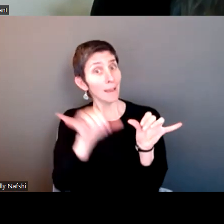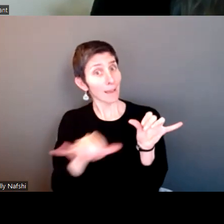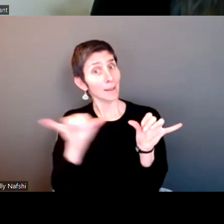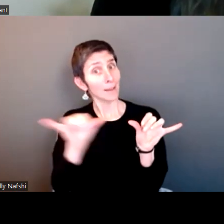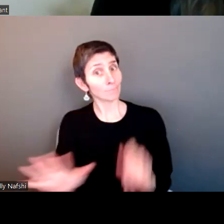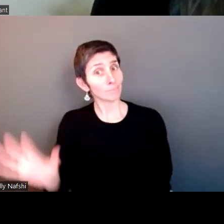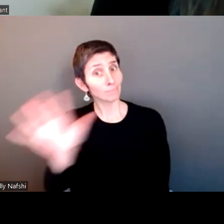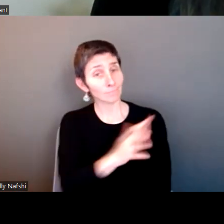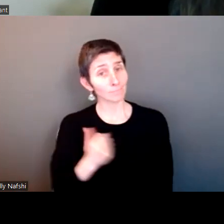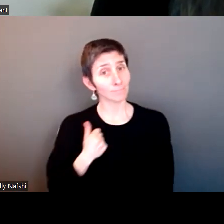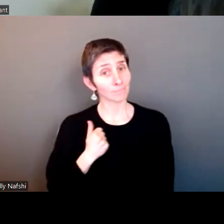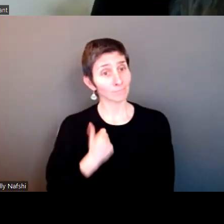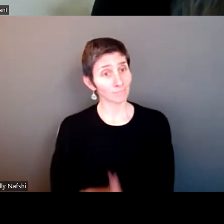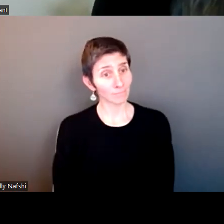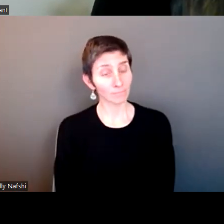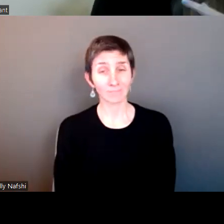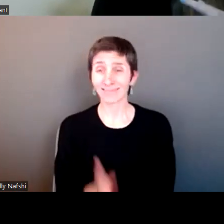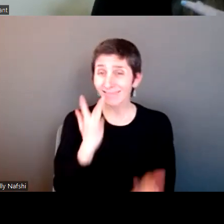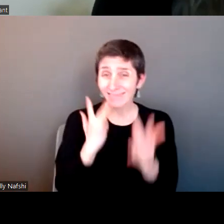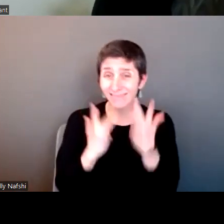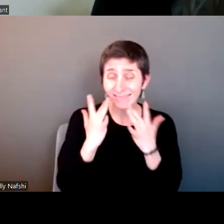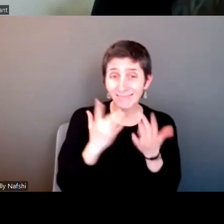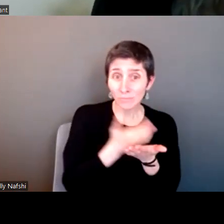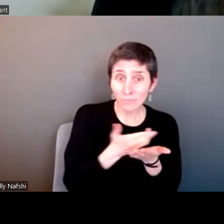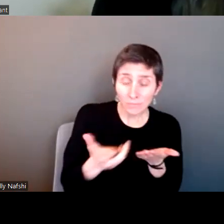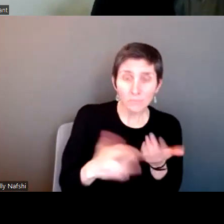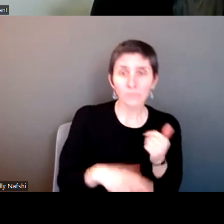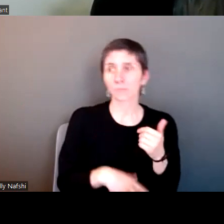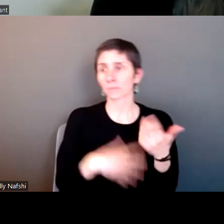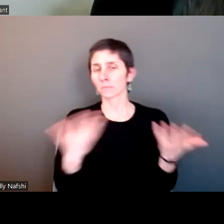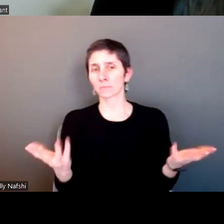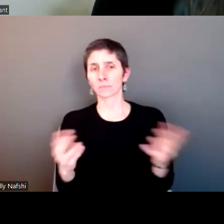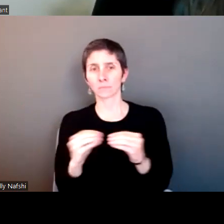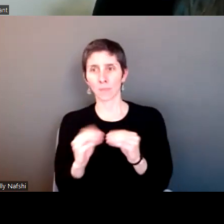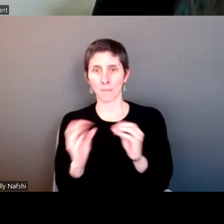all provinces, the lack of resources, the increase in of